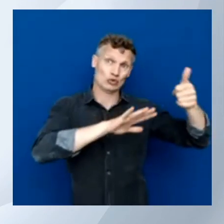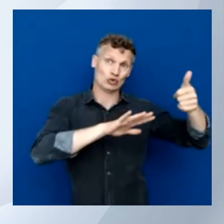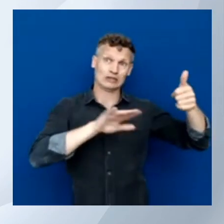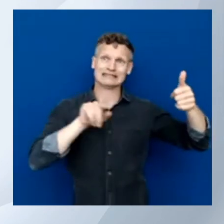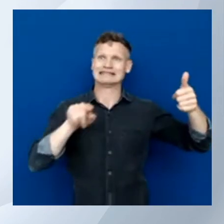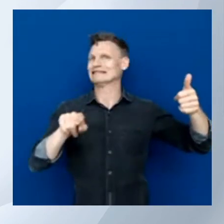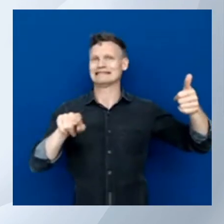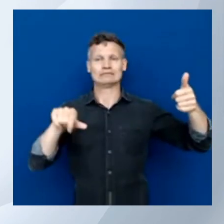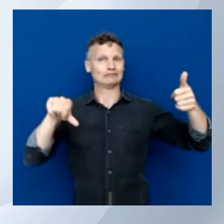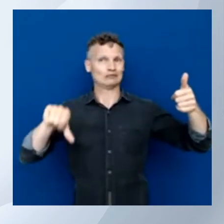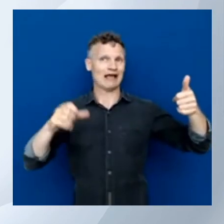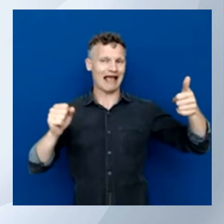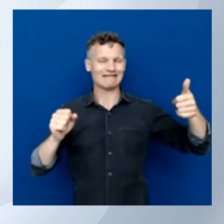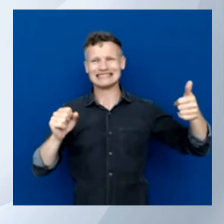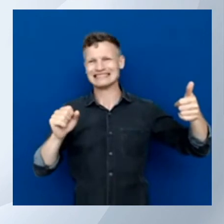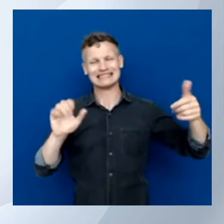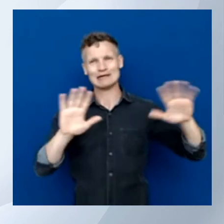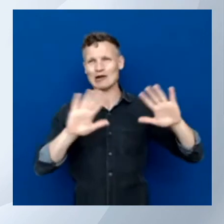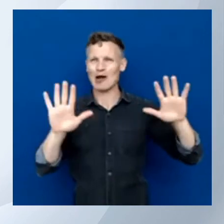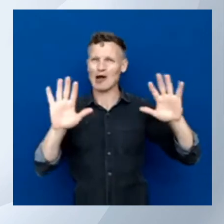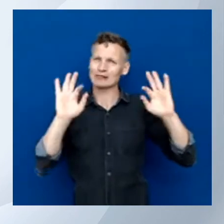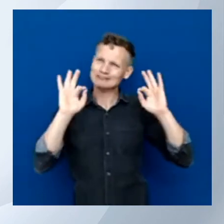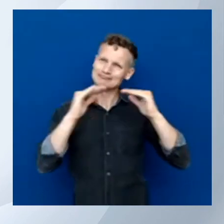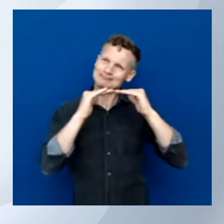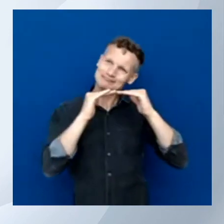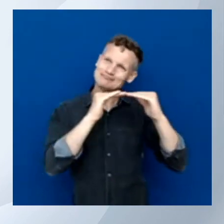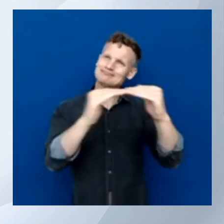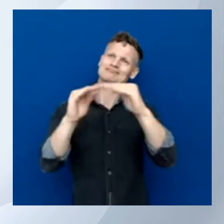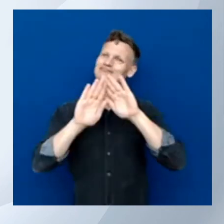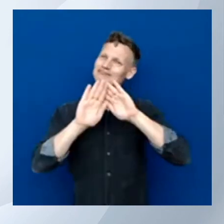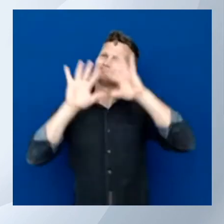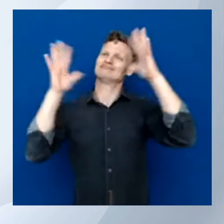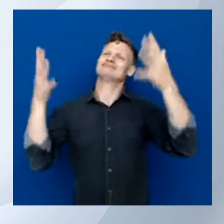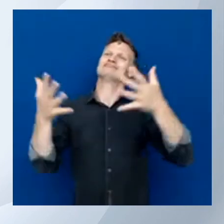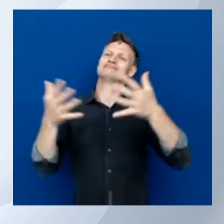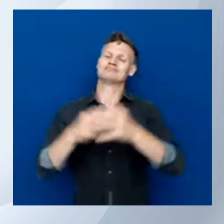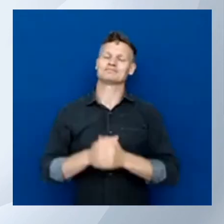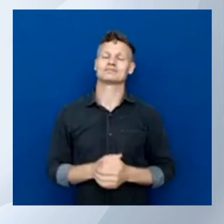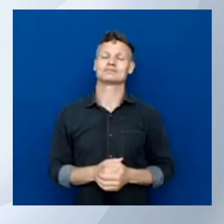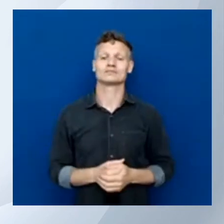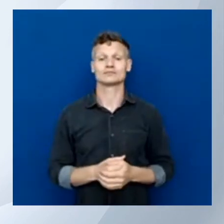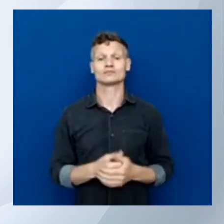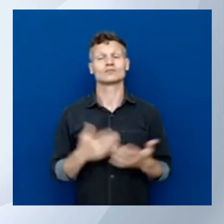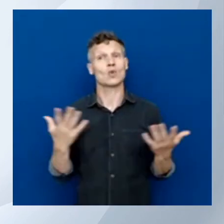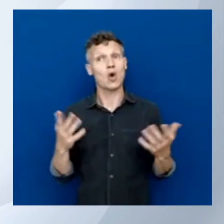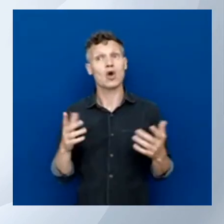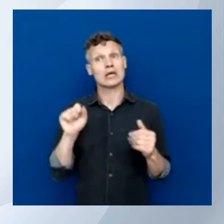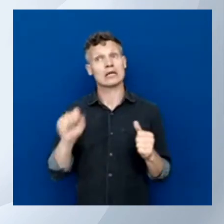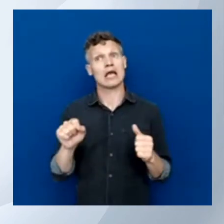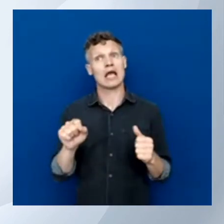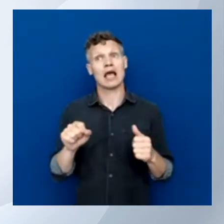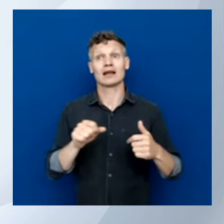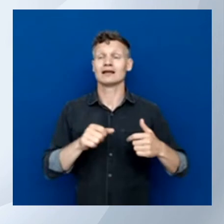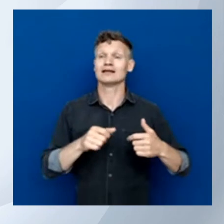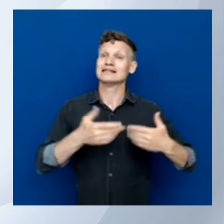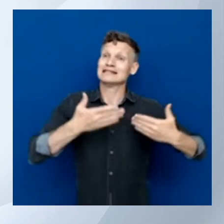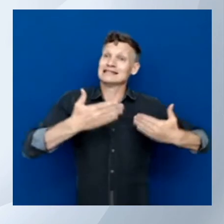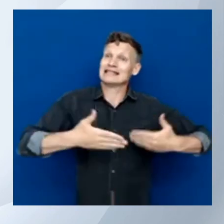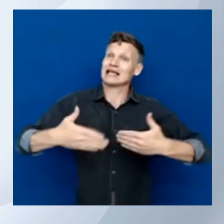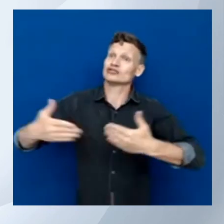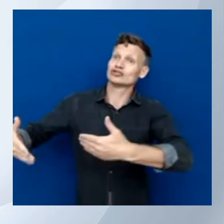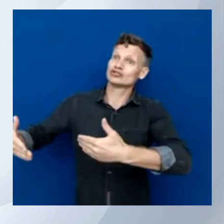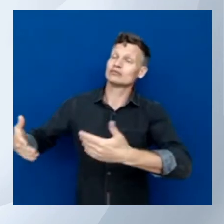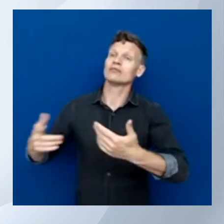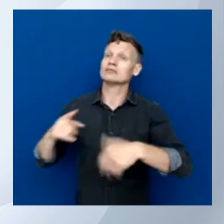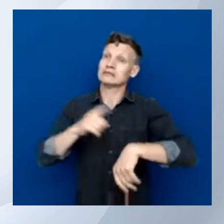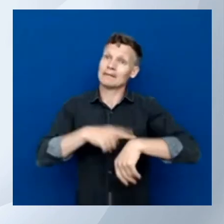it successful. The alternative would be this staged release. And what we could do is we could stage each change